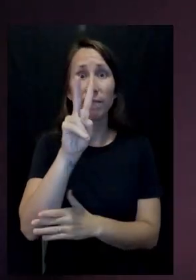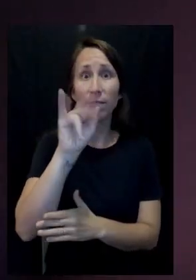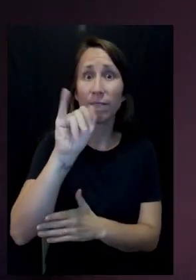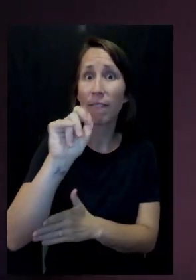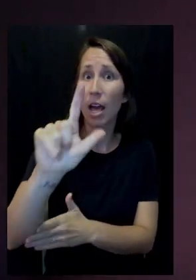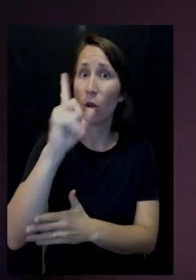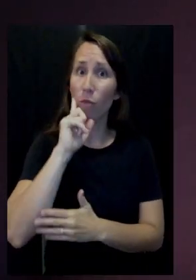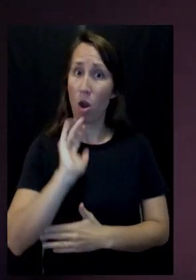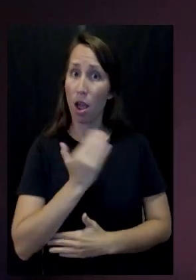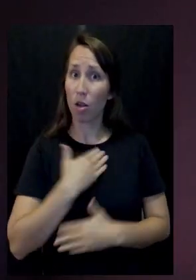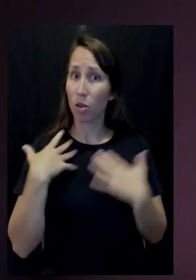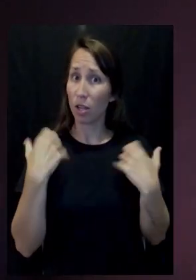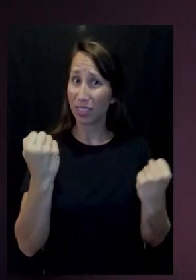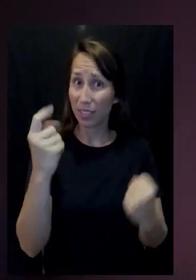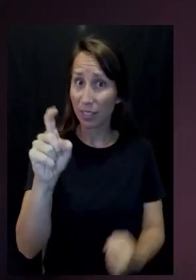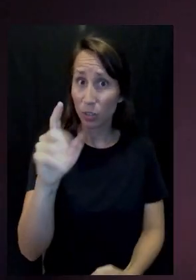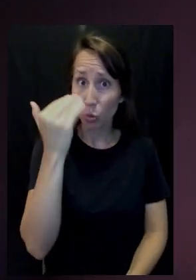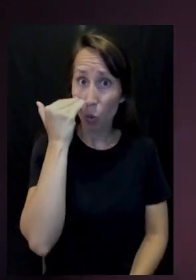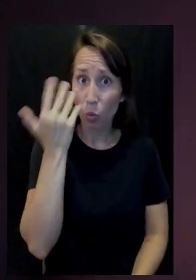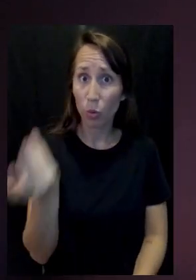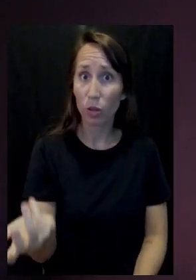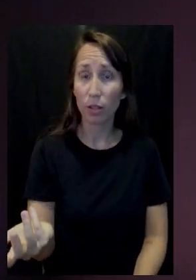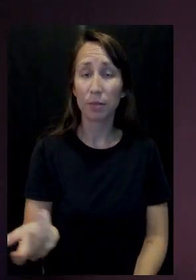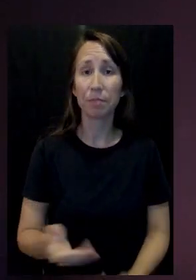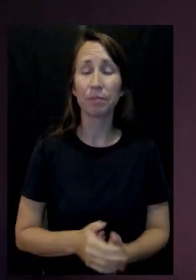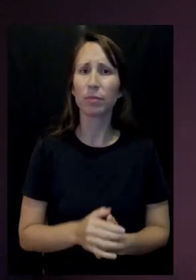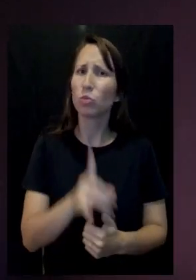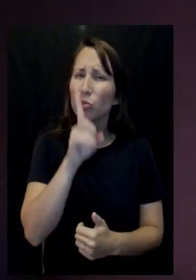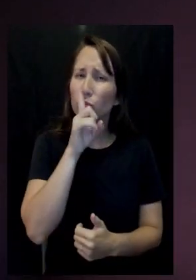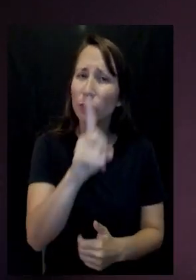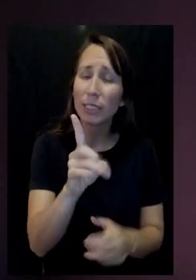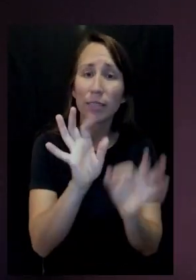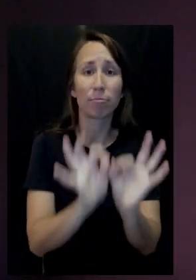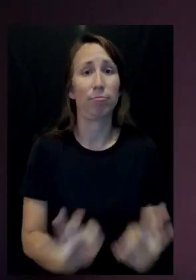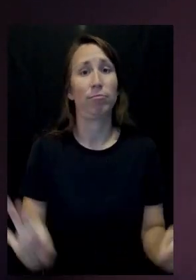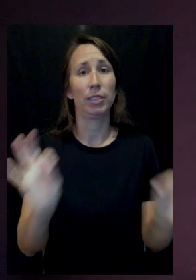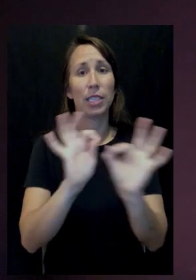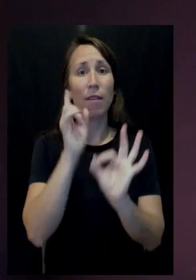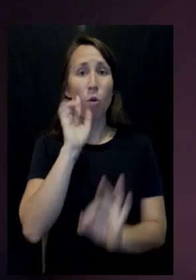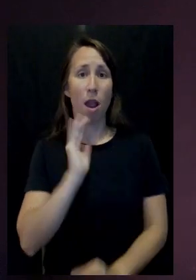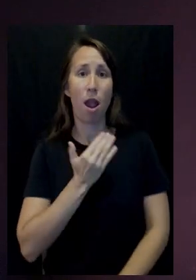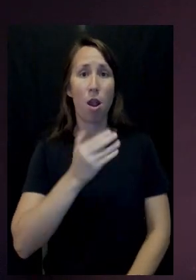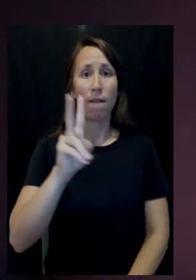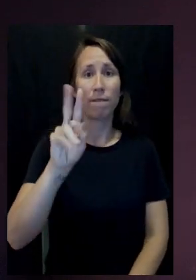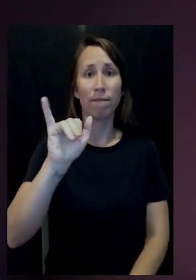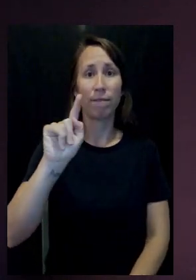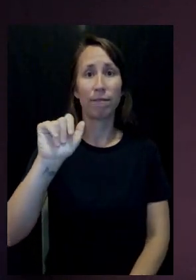health. It's actually really important for our vitality.